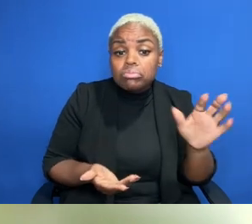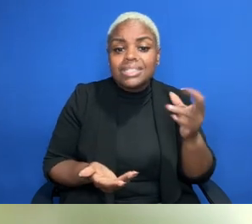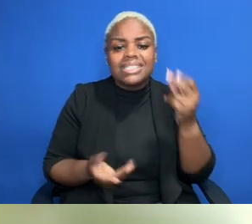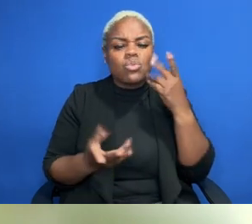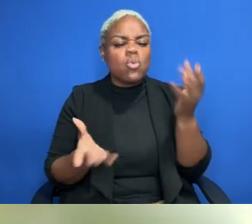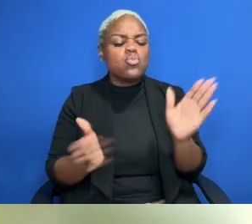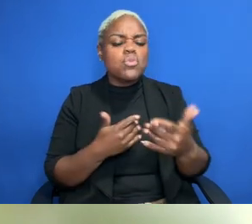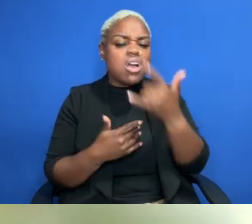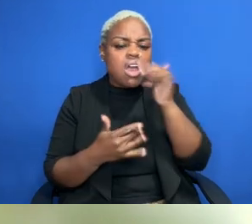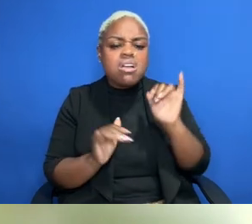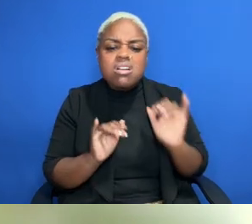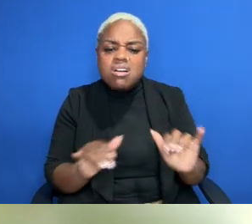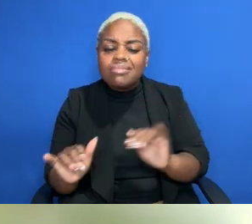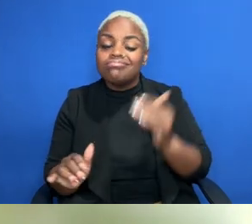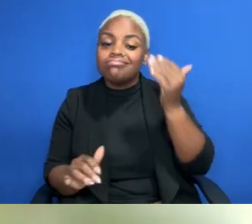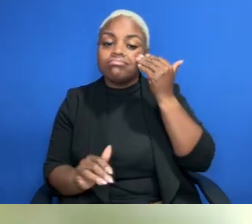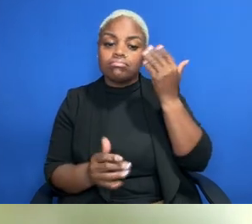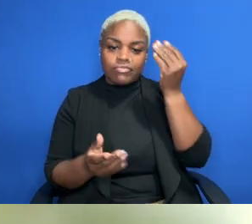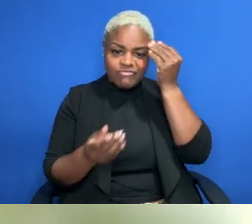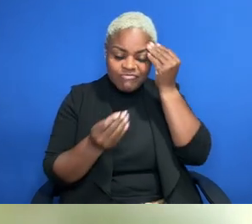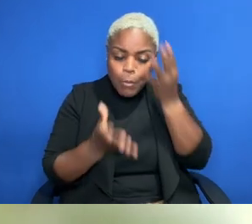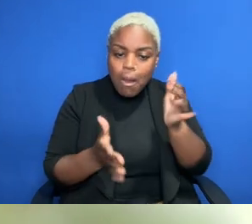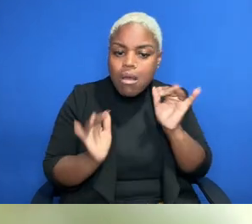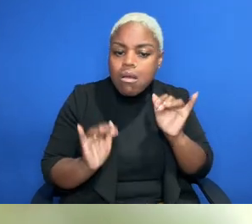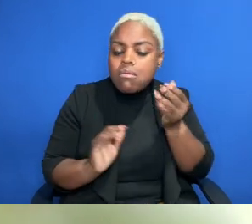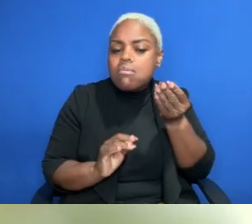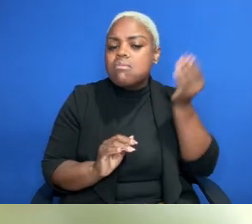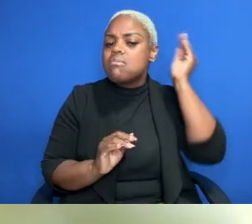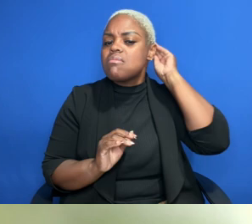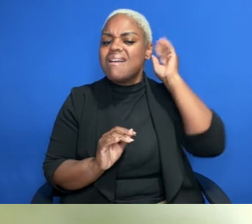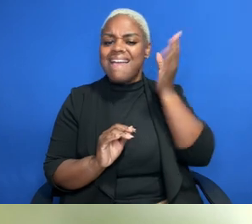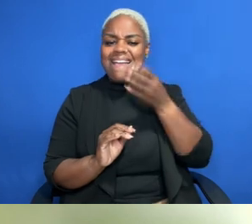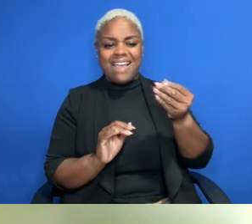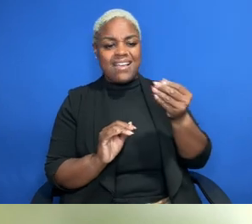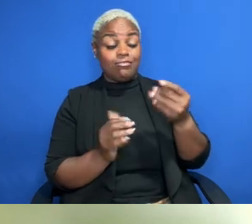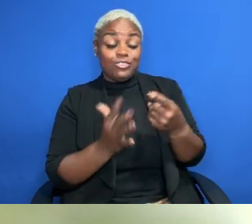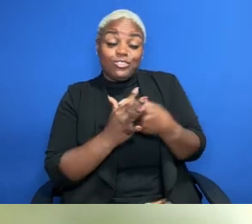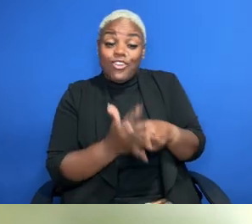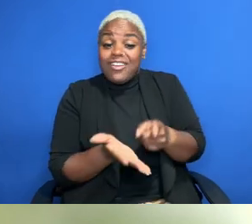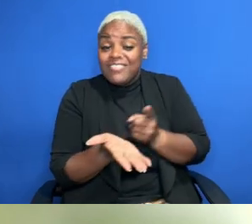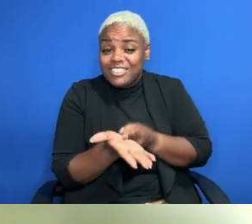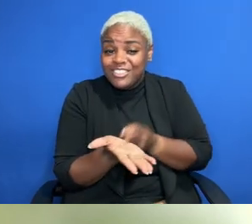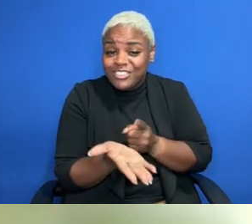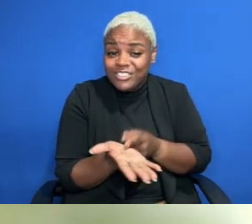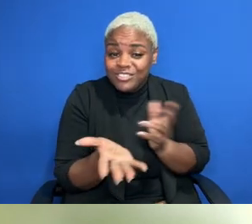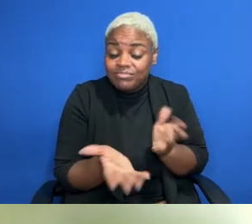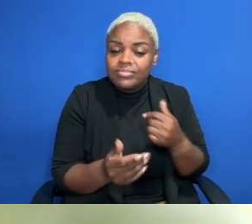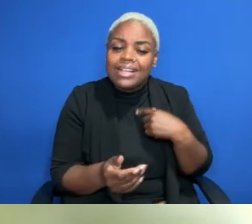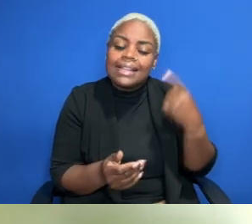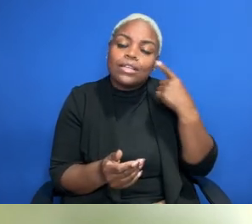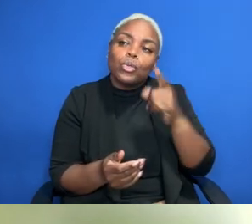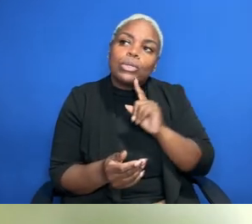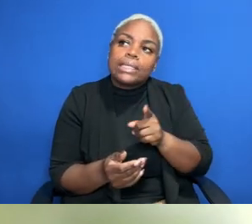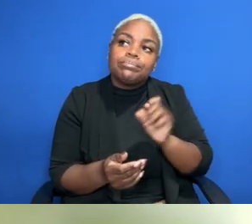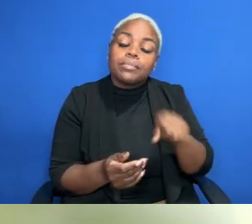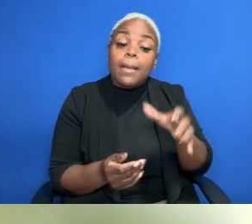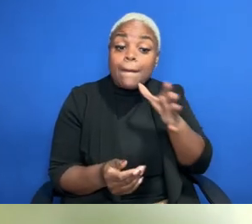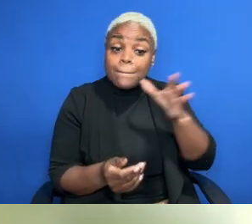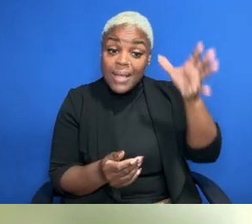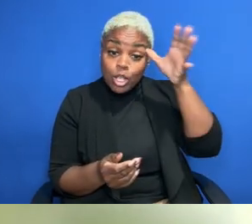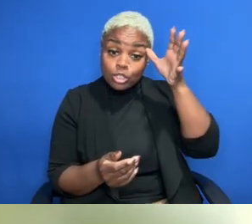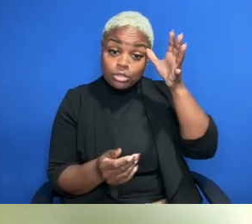the schools, see what these rooms look like, be informed, and to start the conversation. I really